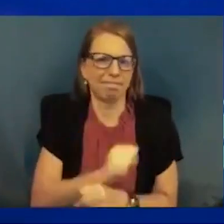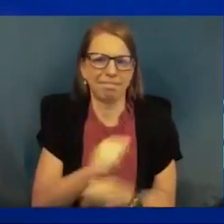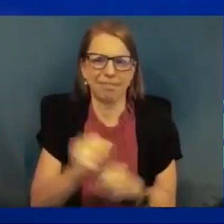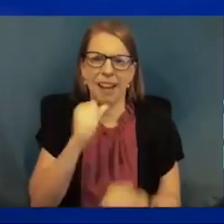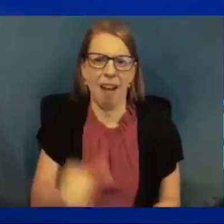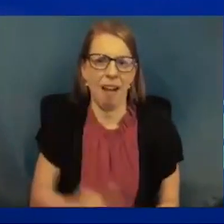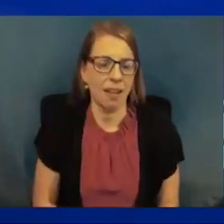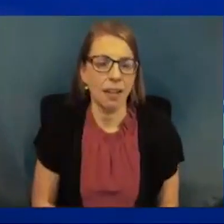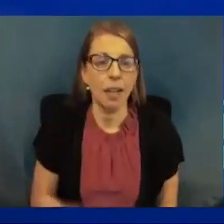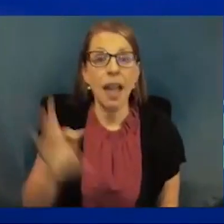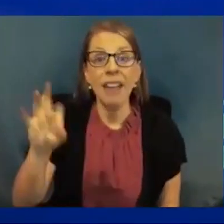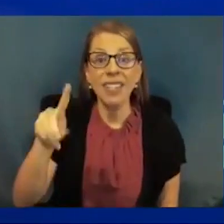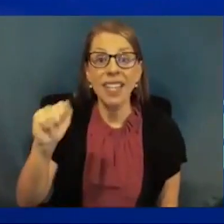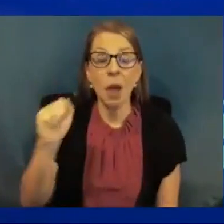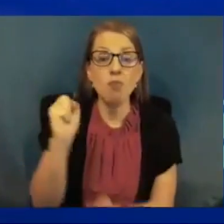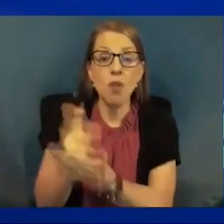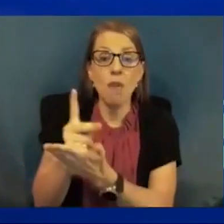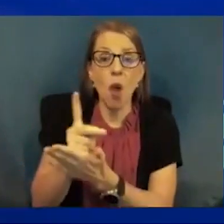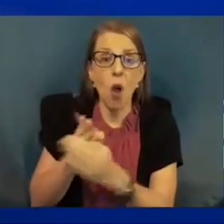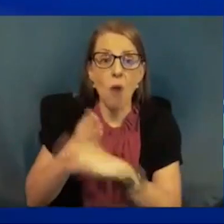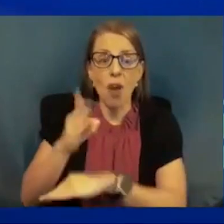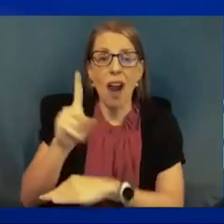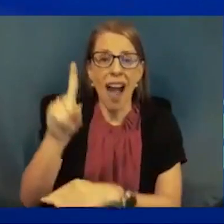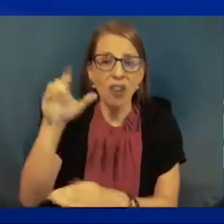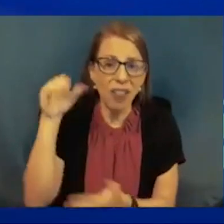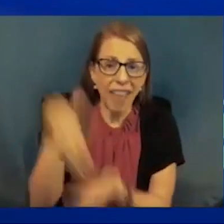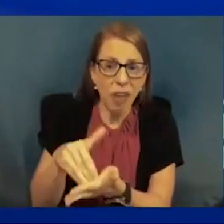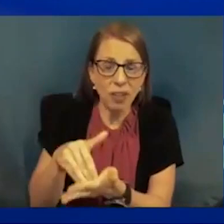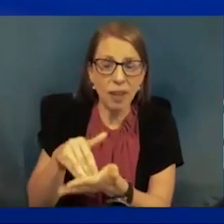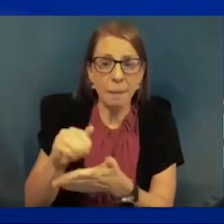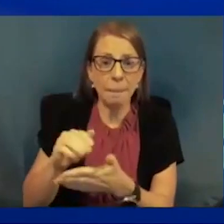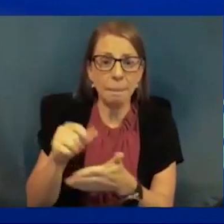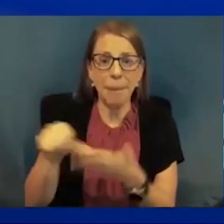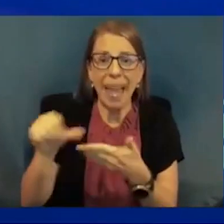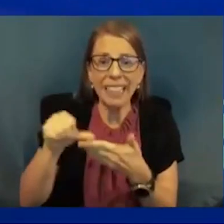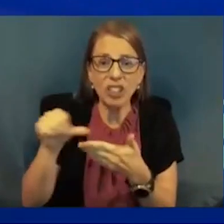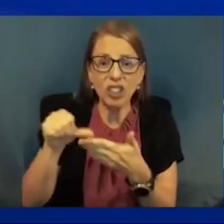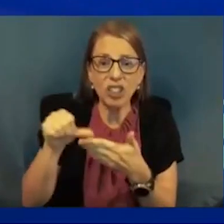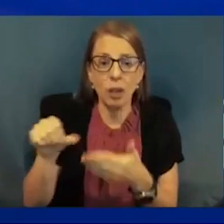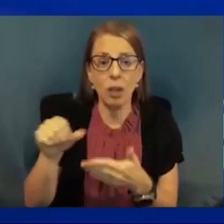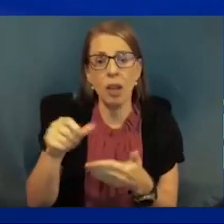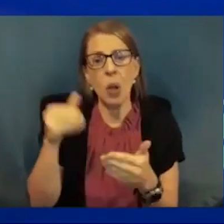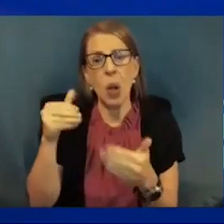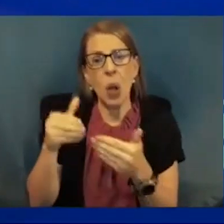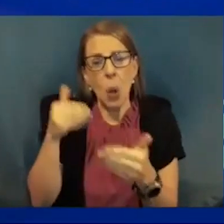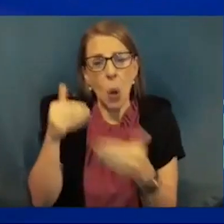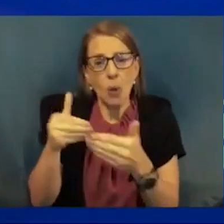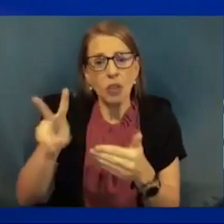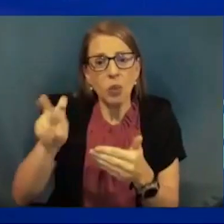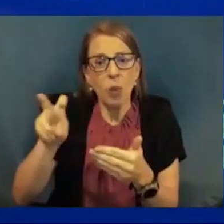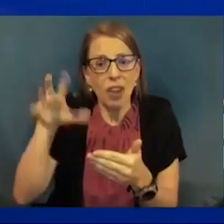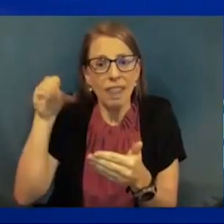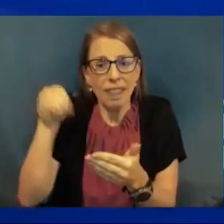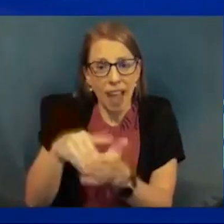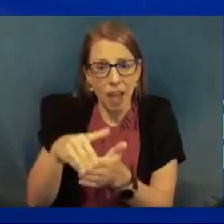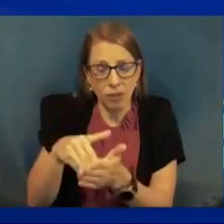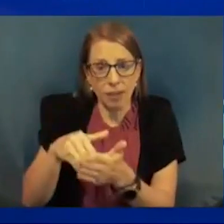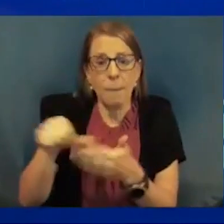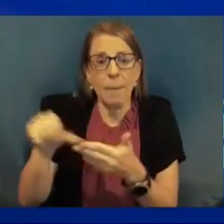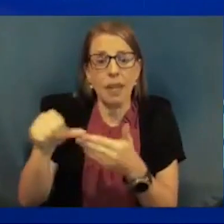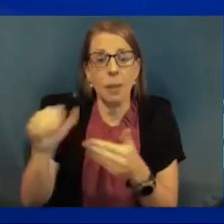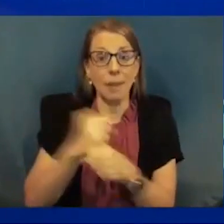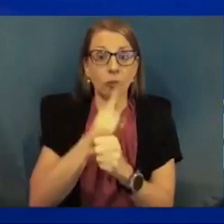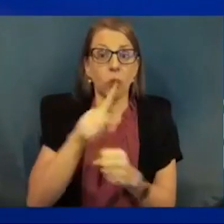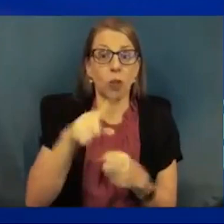over 100,000 pages, I think it was closer to 200,000 or 300,000 pages of documents in order to make sure that the Pfizer drug is safe.